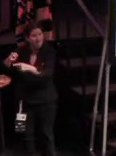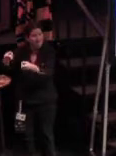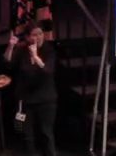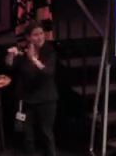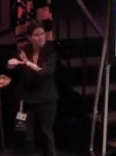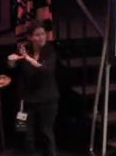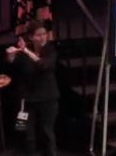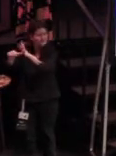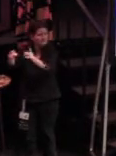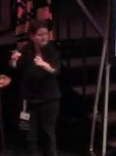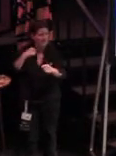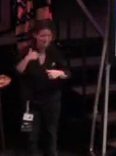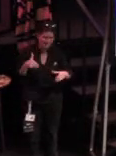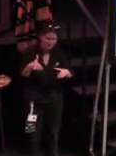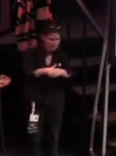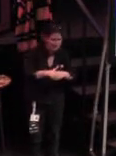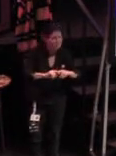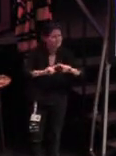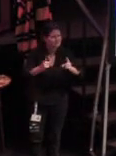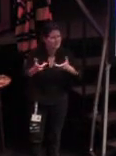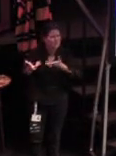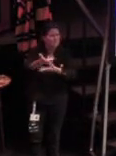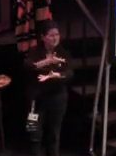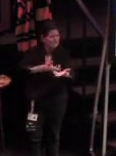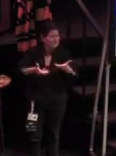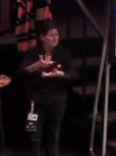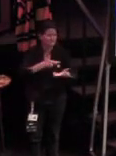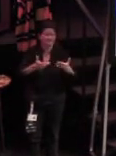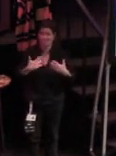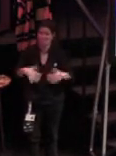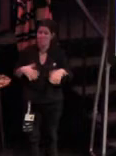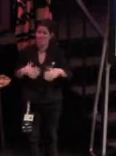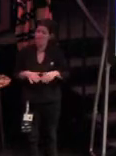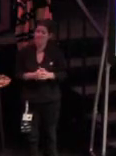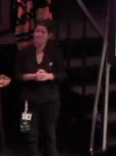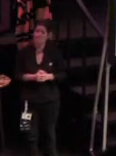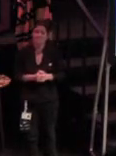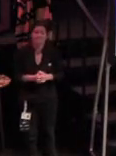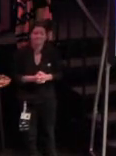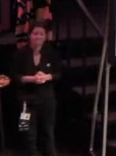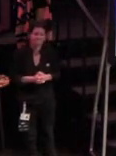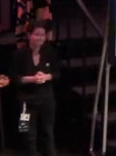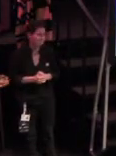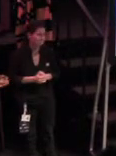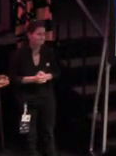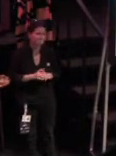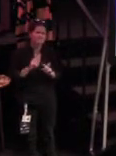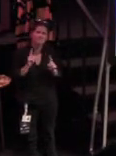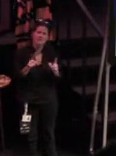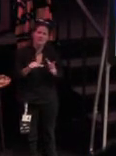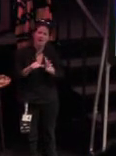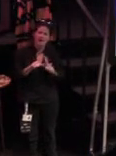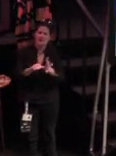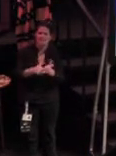was included in so many different types of conversations. It was absolutely incredible. The hardest bit about my